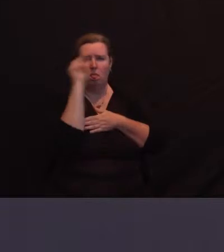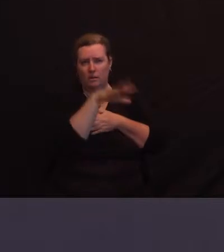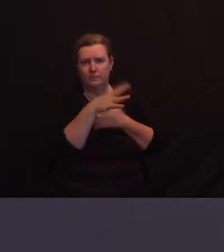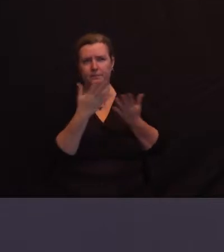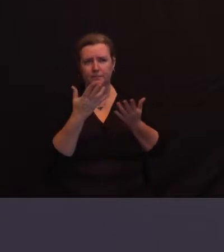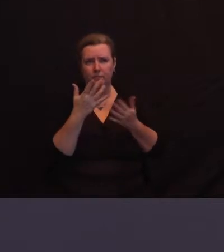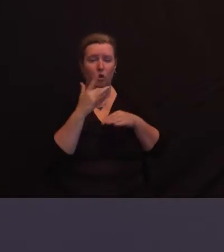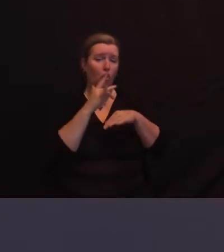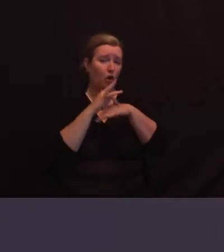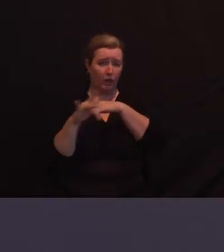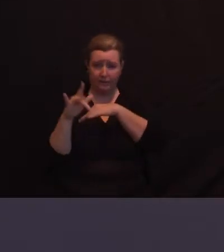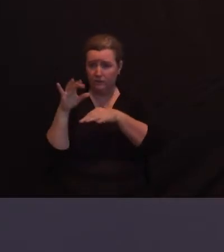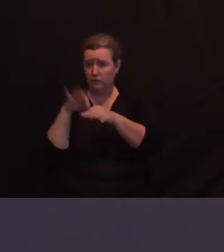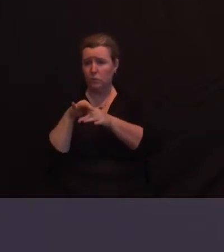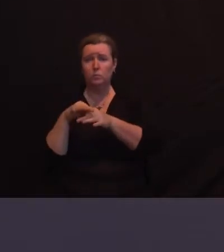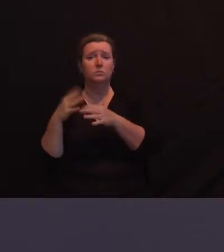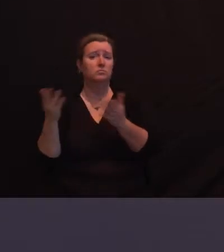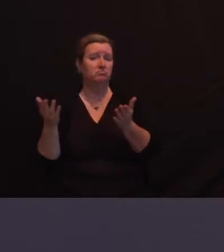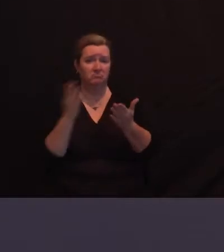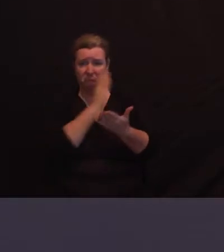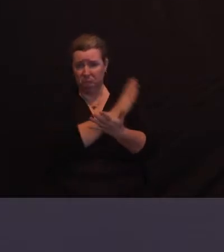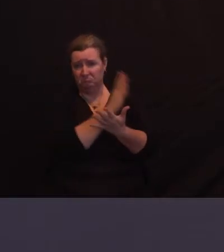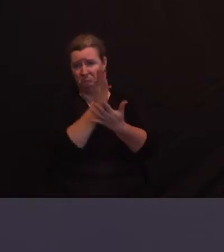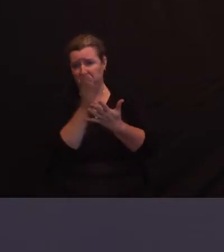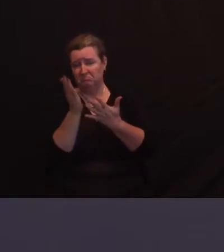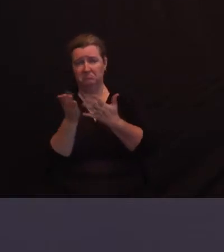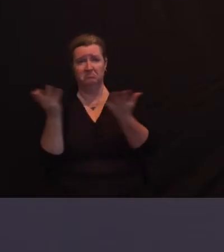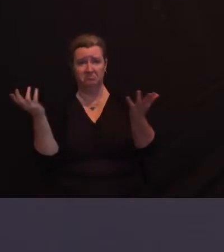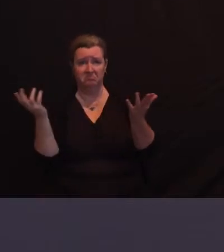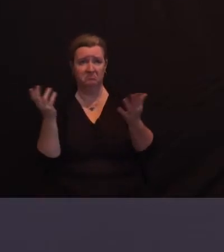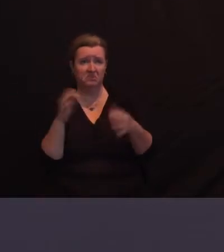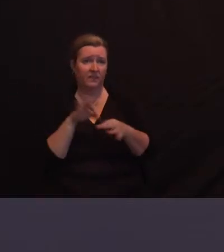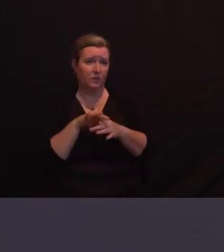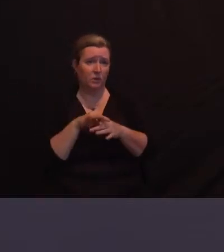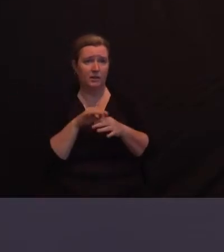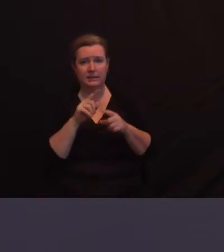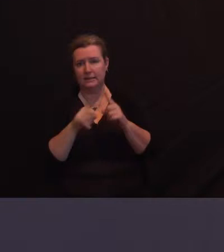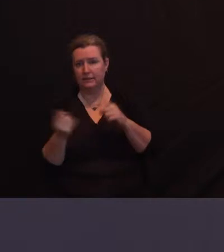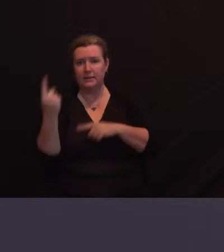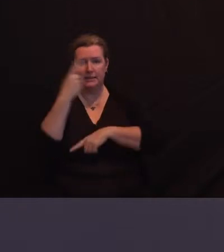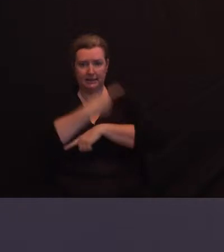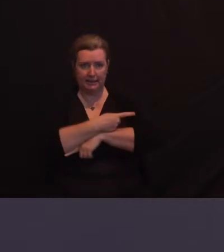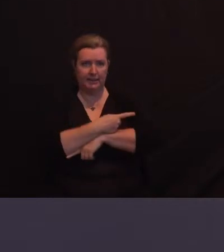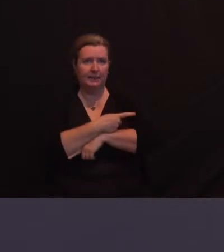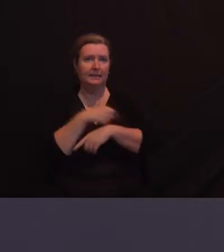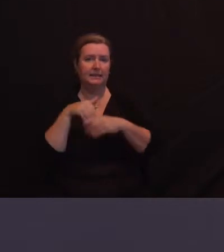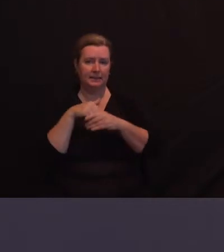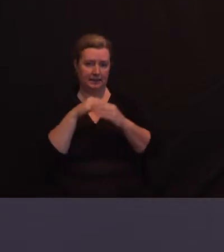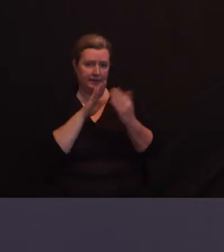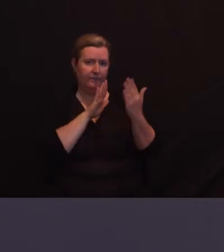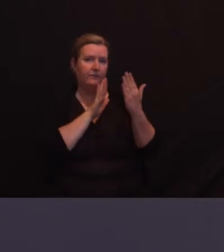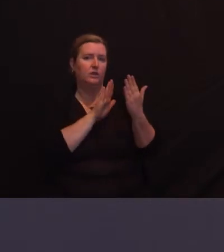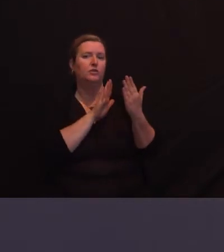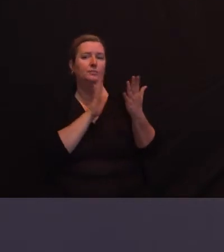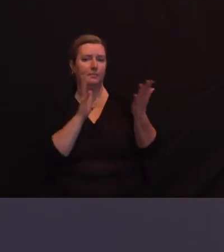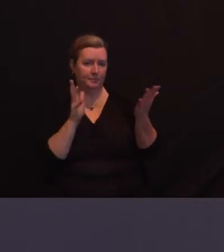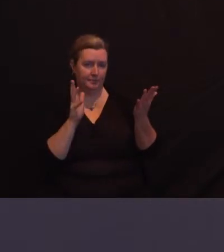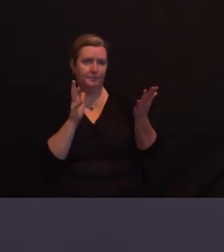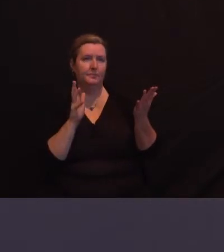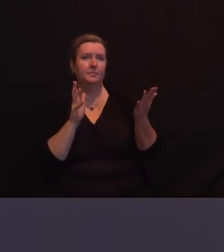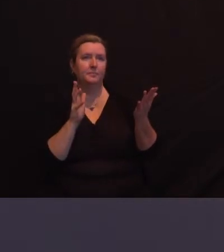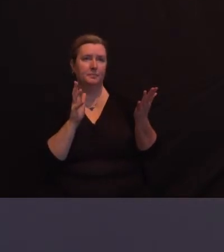We now have, so there's a number of different days you can vote physically in person. We think we've got the right